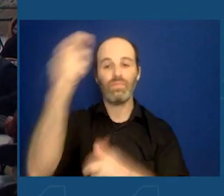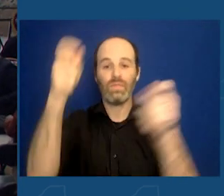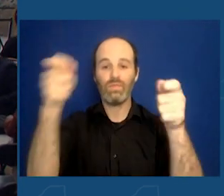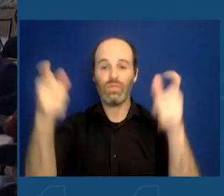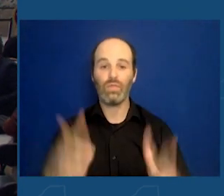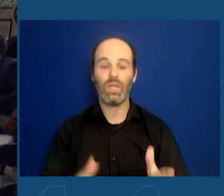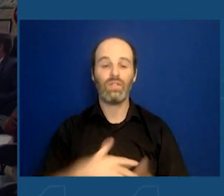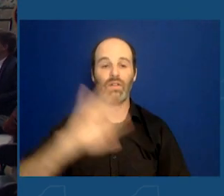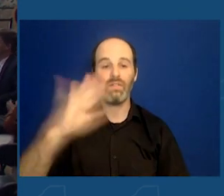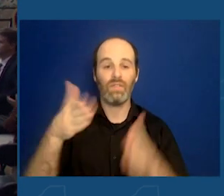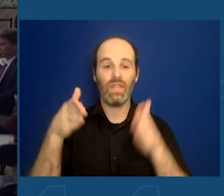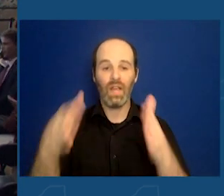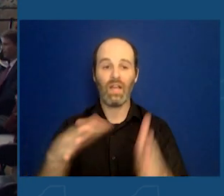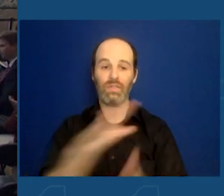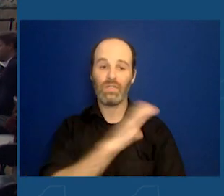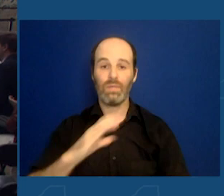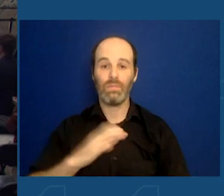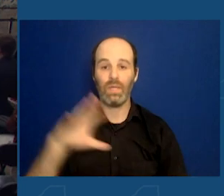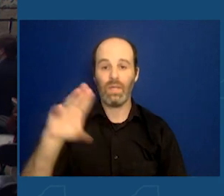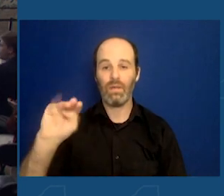Committee.